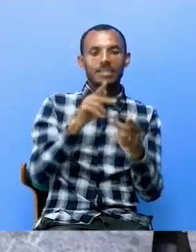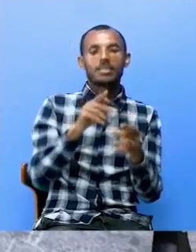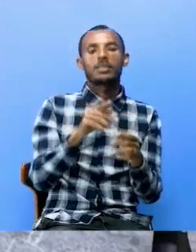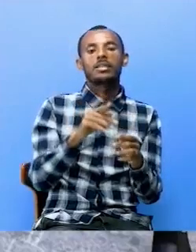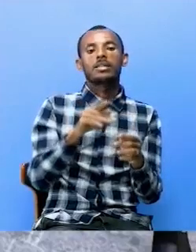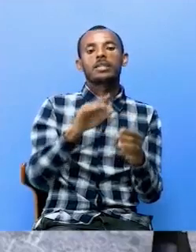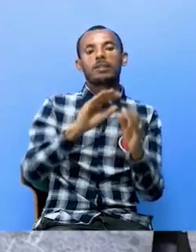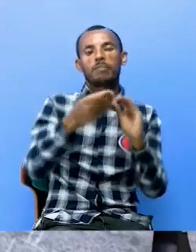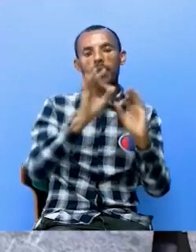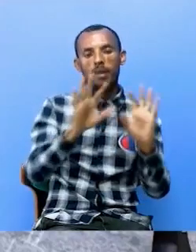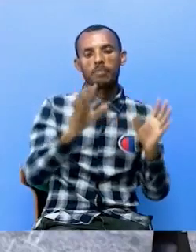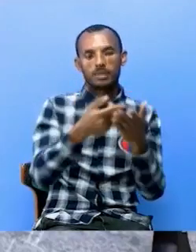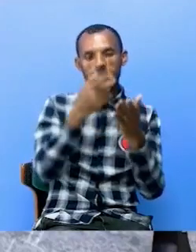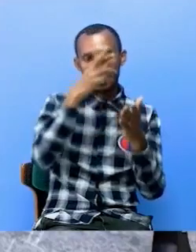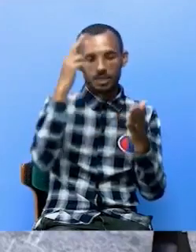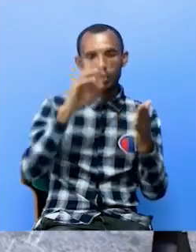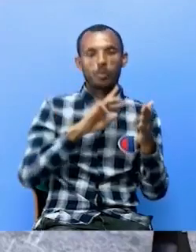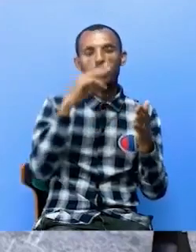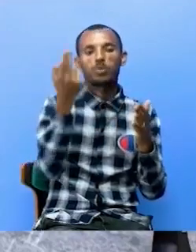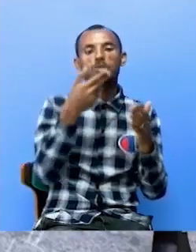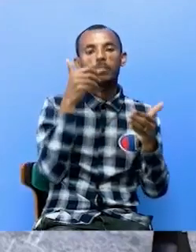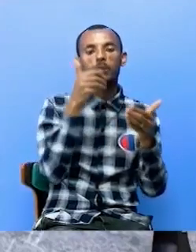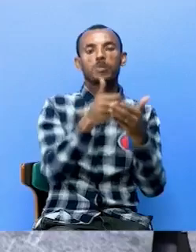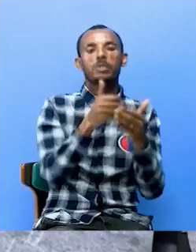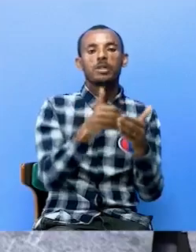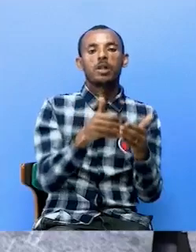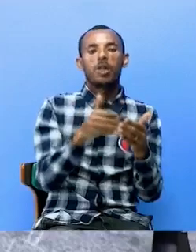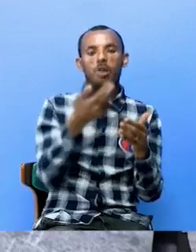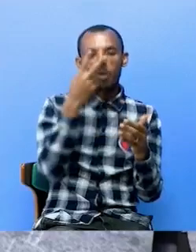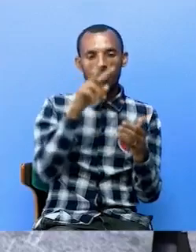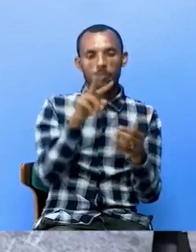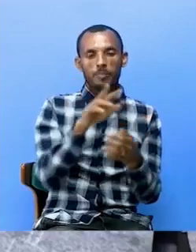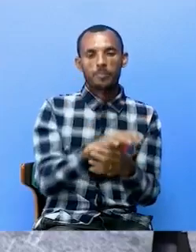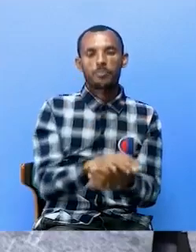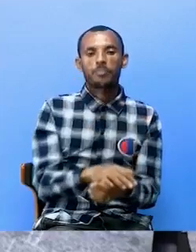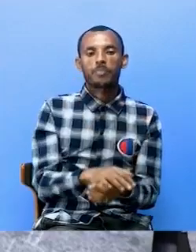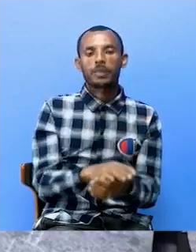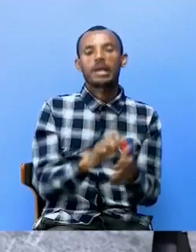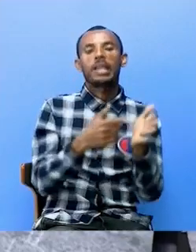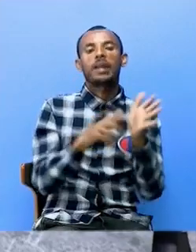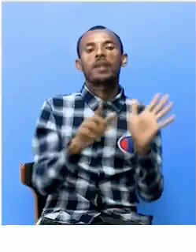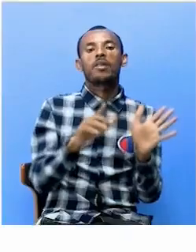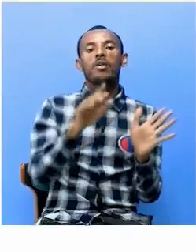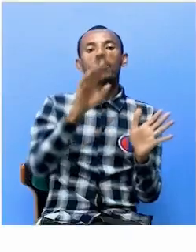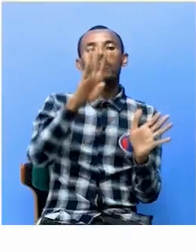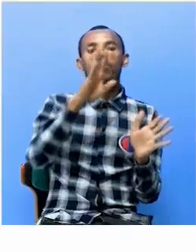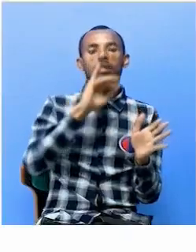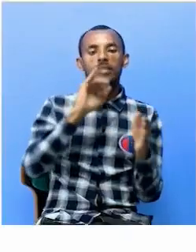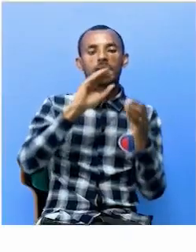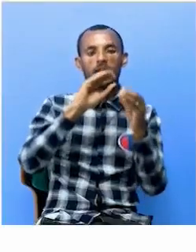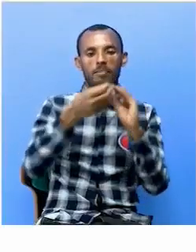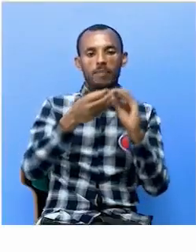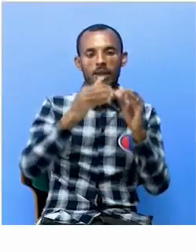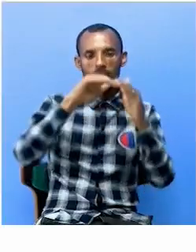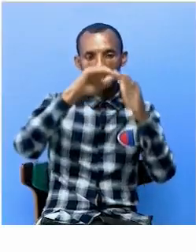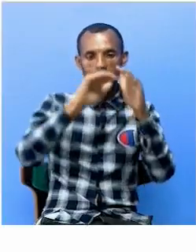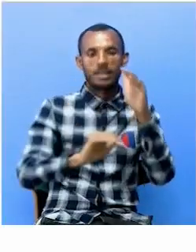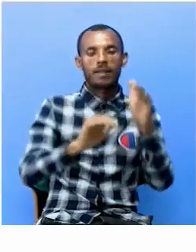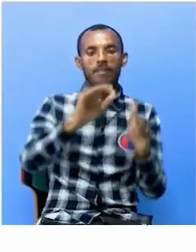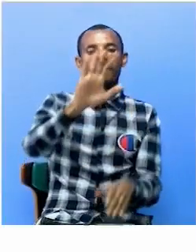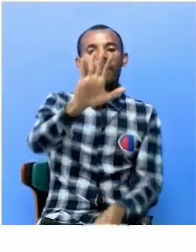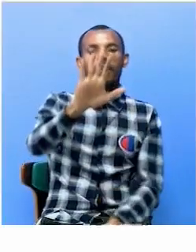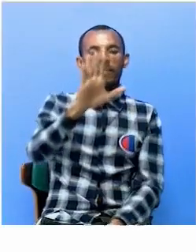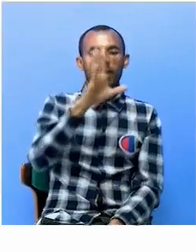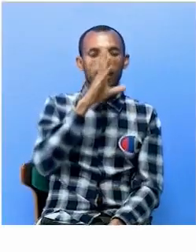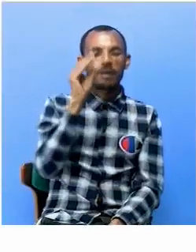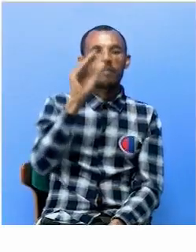in this case, we use approximations. Look, clearly 4 is a number less than 5.